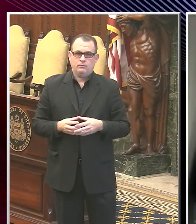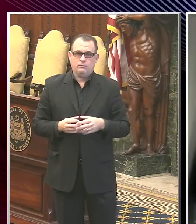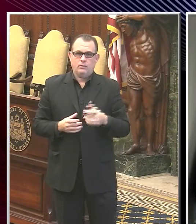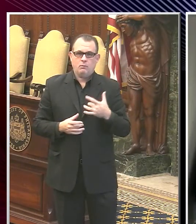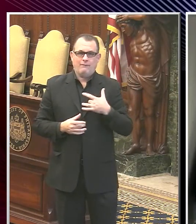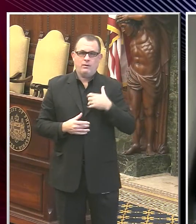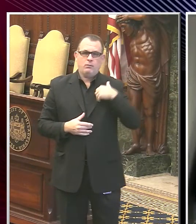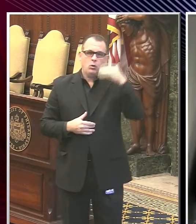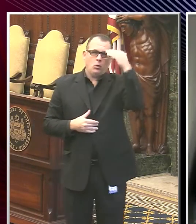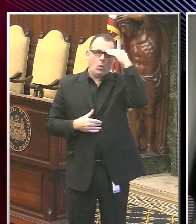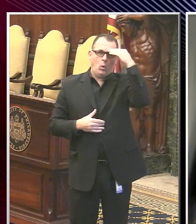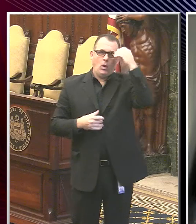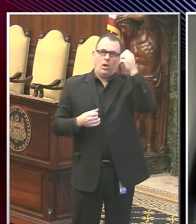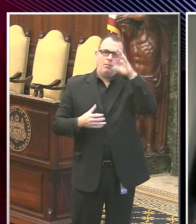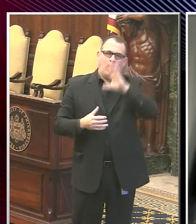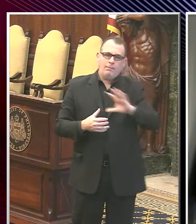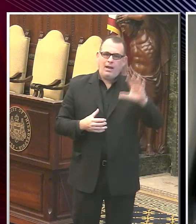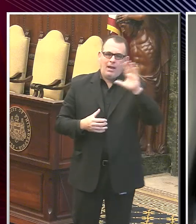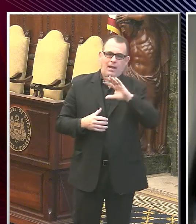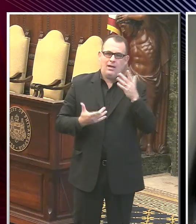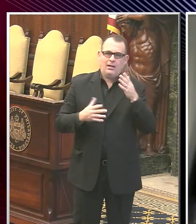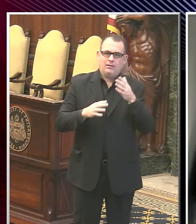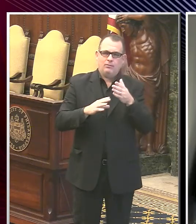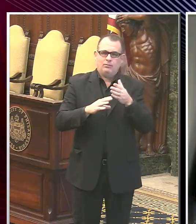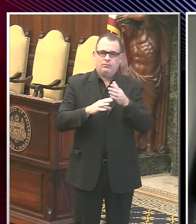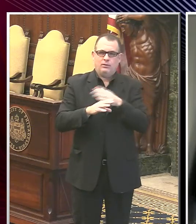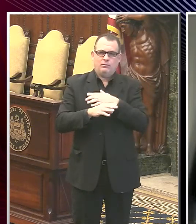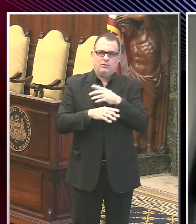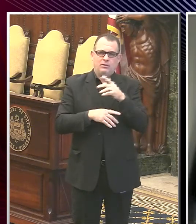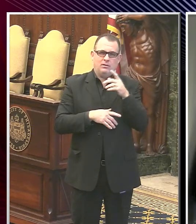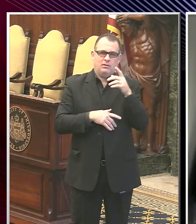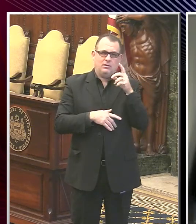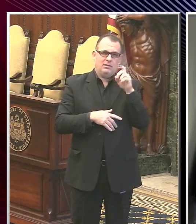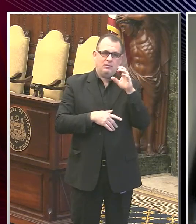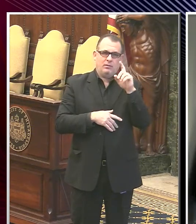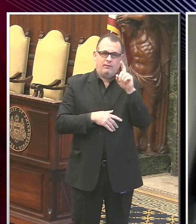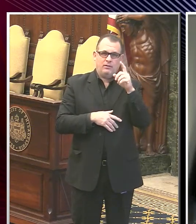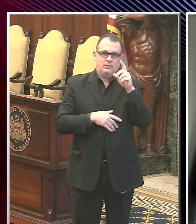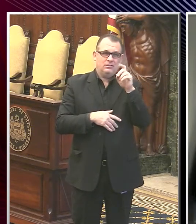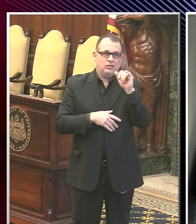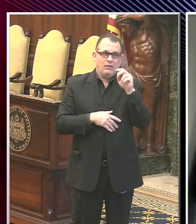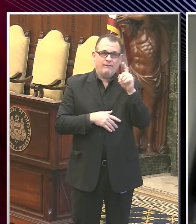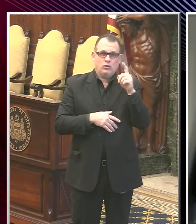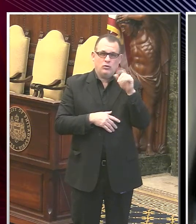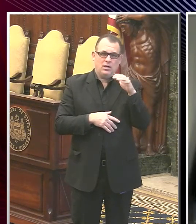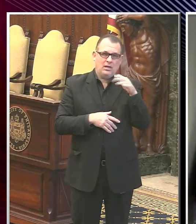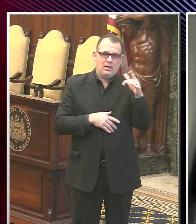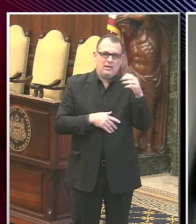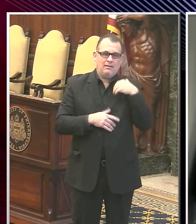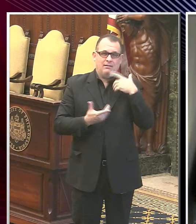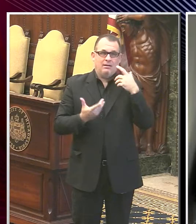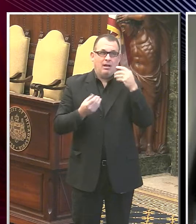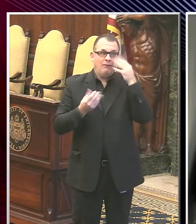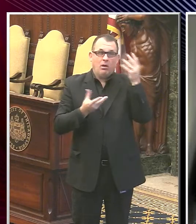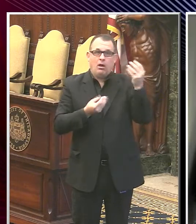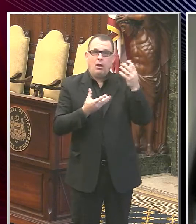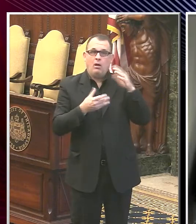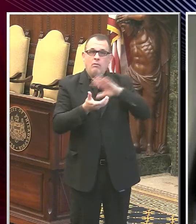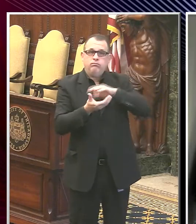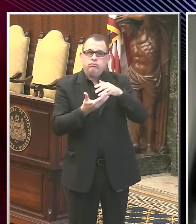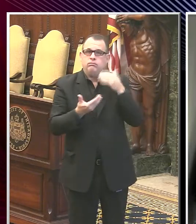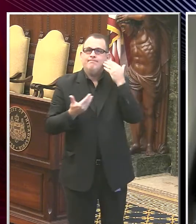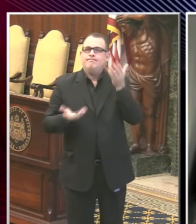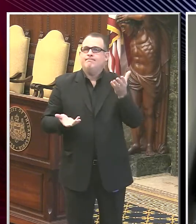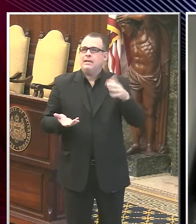much information about how quickly we will get additional doses through the first part of 2021. I think that we